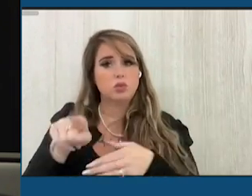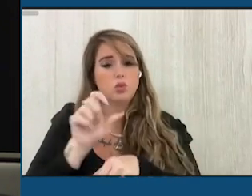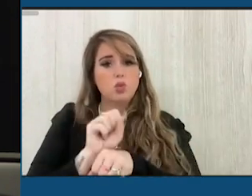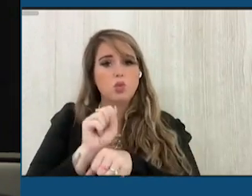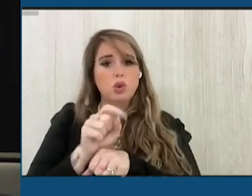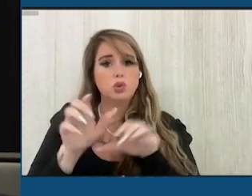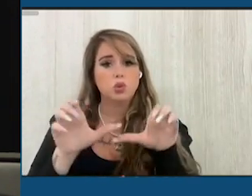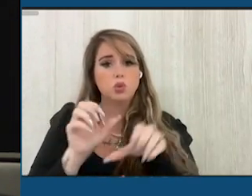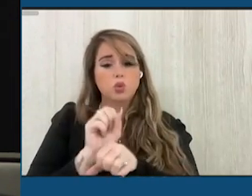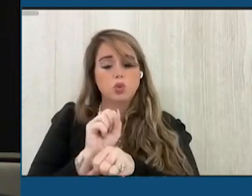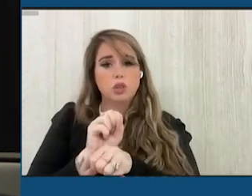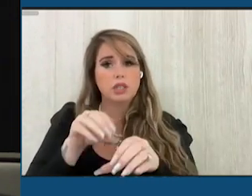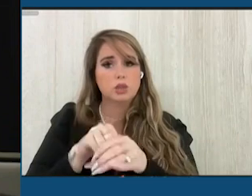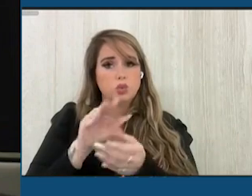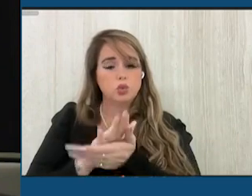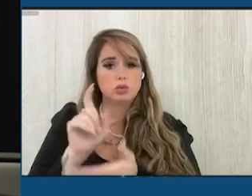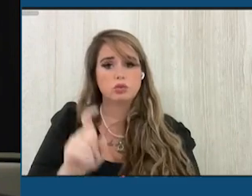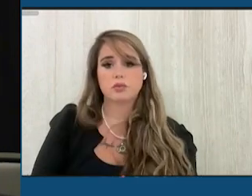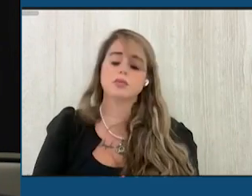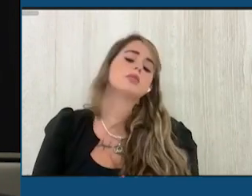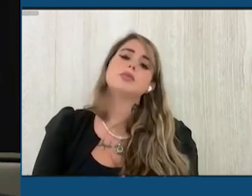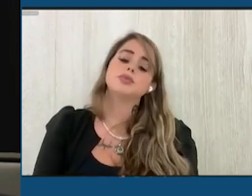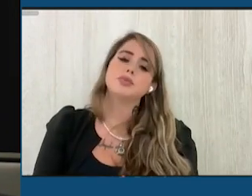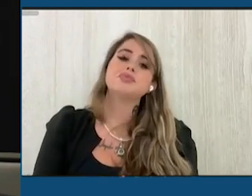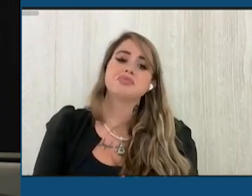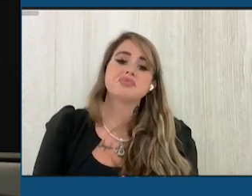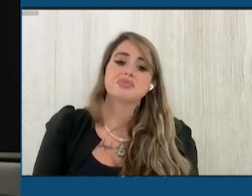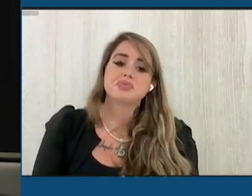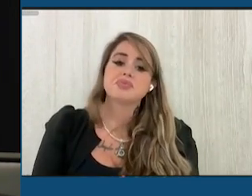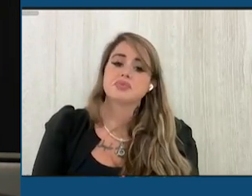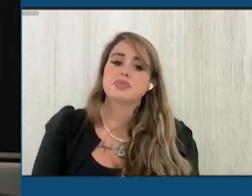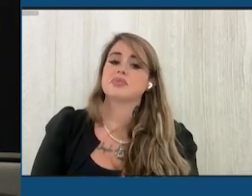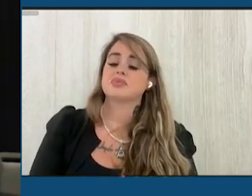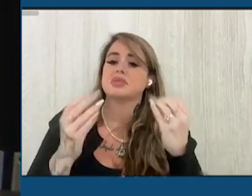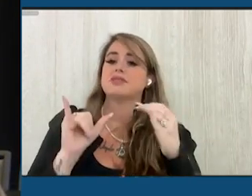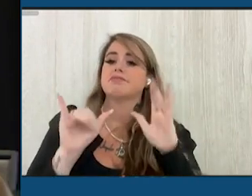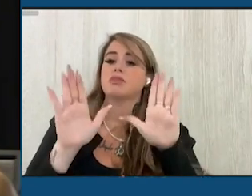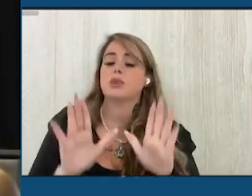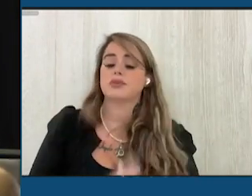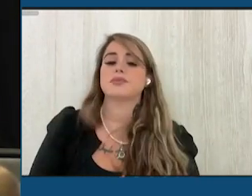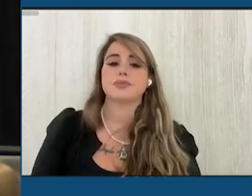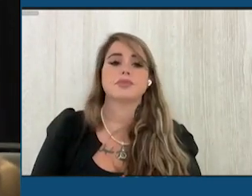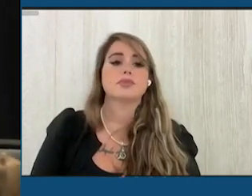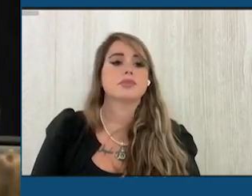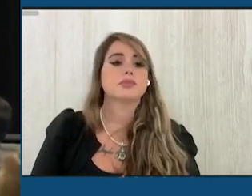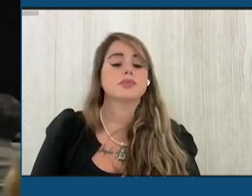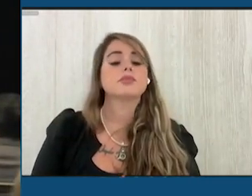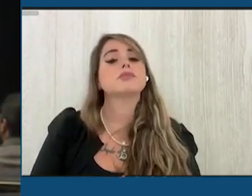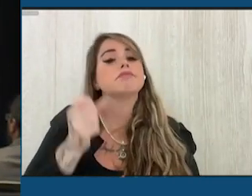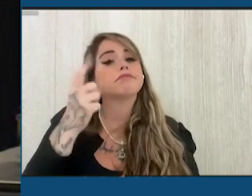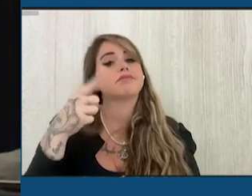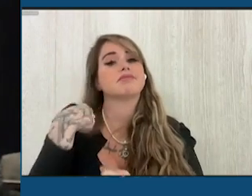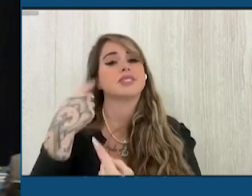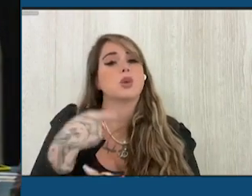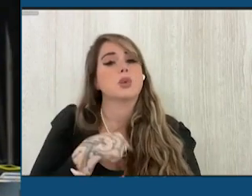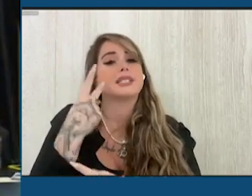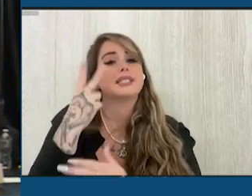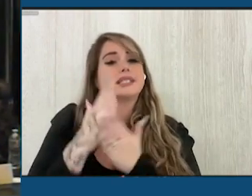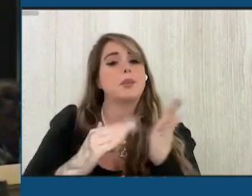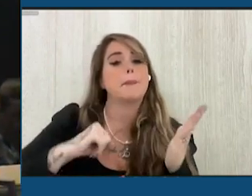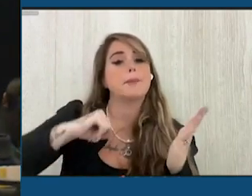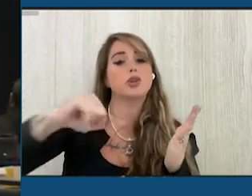work in schools? Okay, a lot of you, wonderful. There's some pushback lately about this thing called